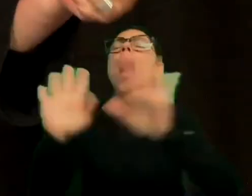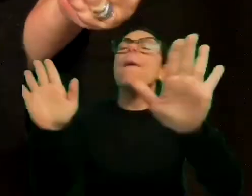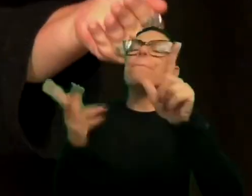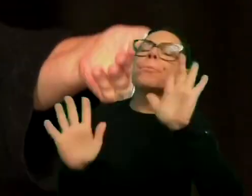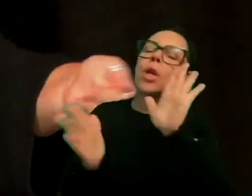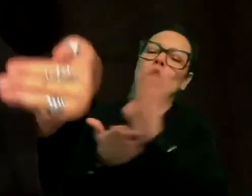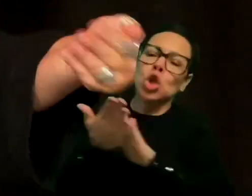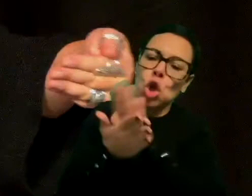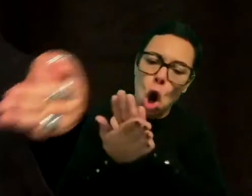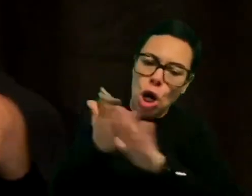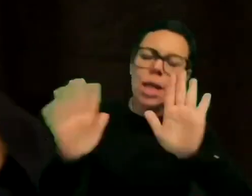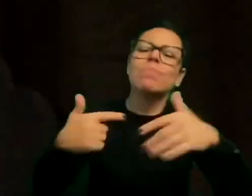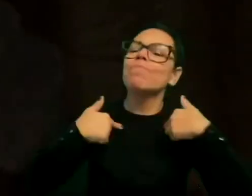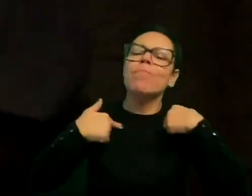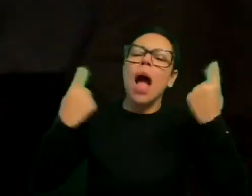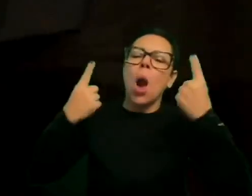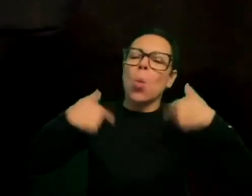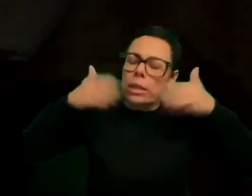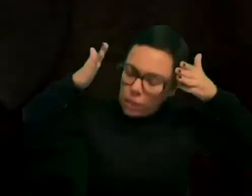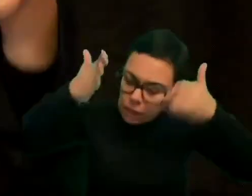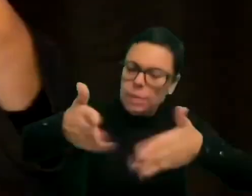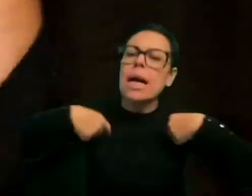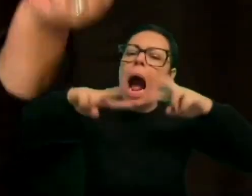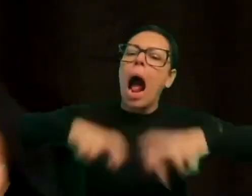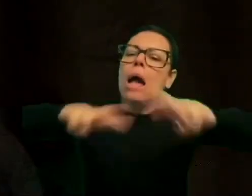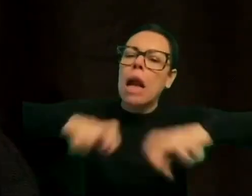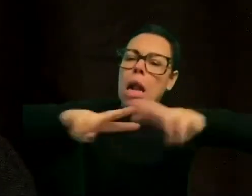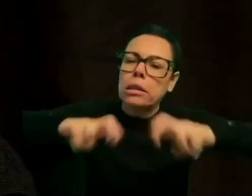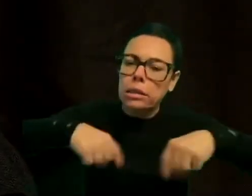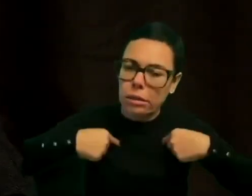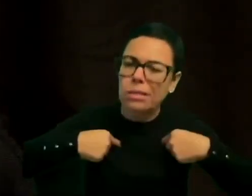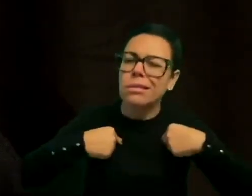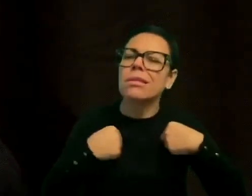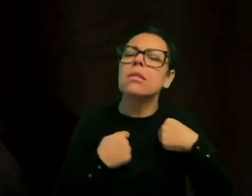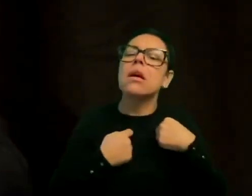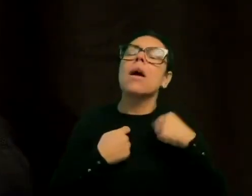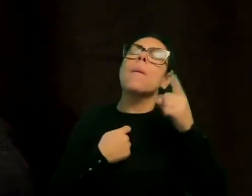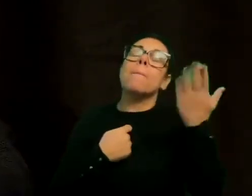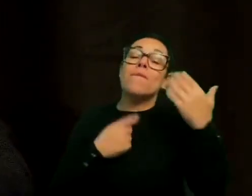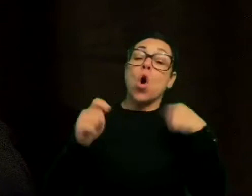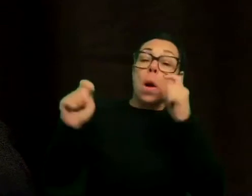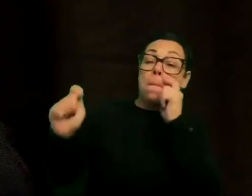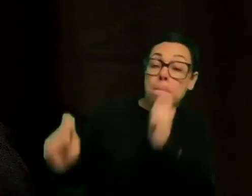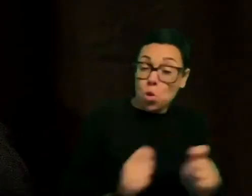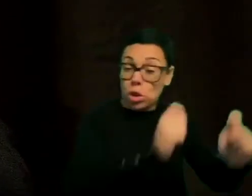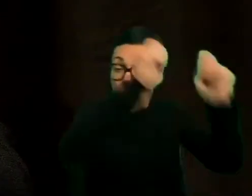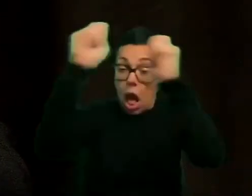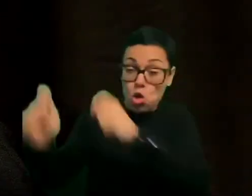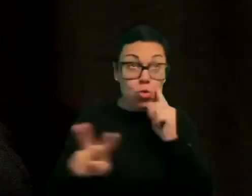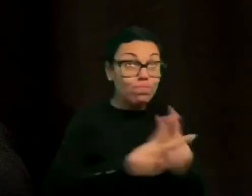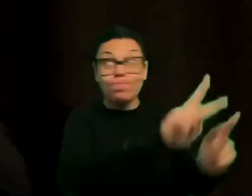what you're actually achieving, and then you know, make changes to that. And I think that's a lot to